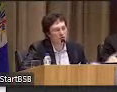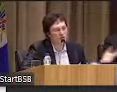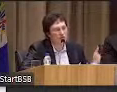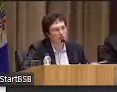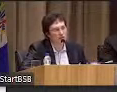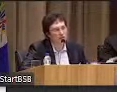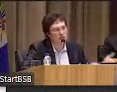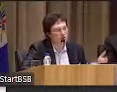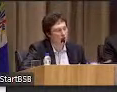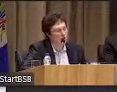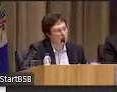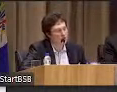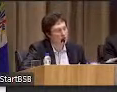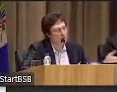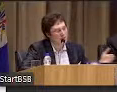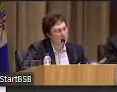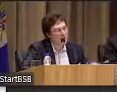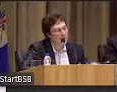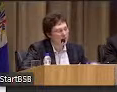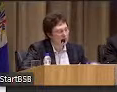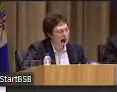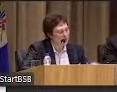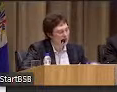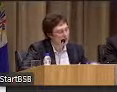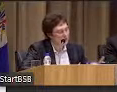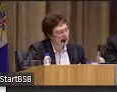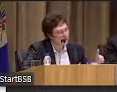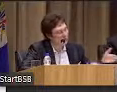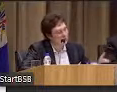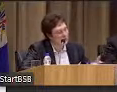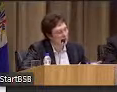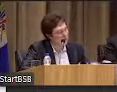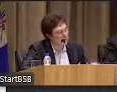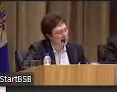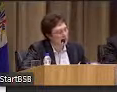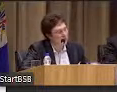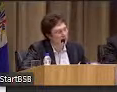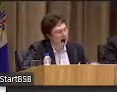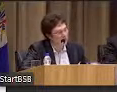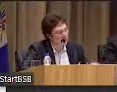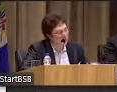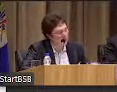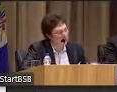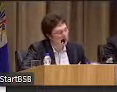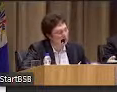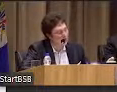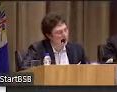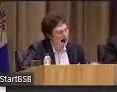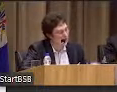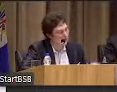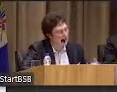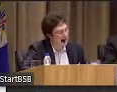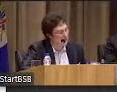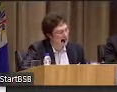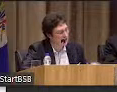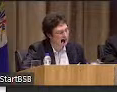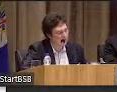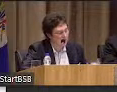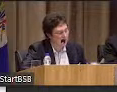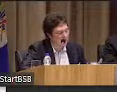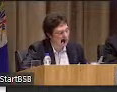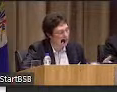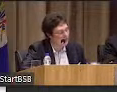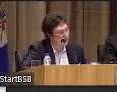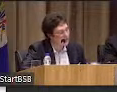have some results we using the Cox model and bivariables and showing the risk